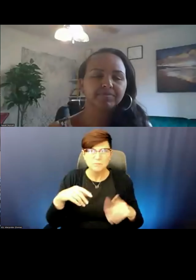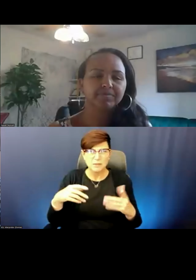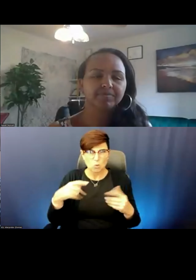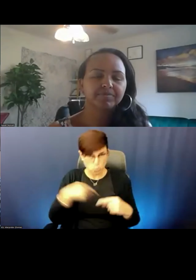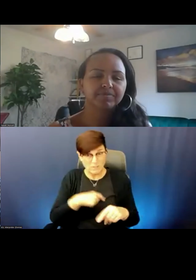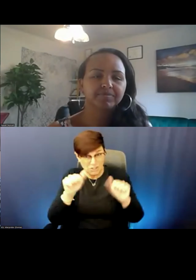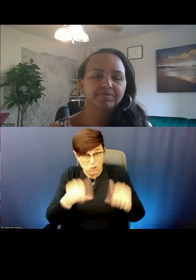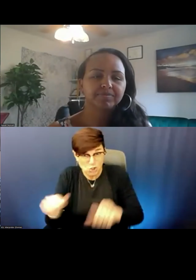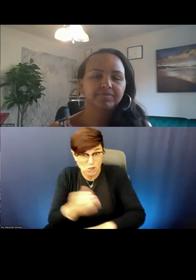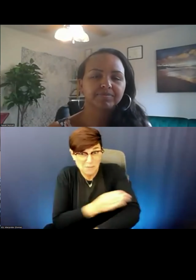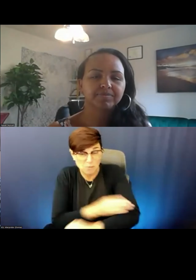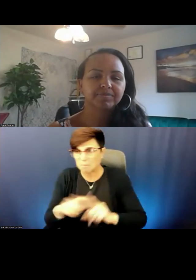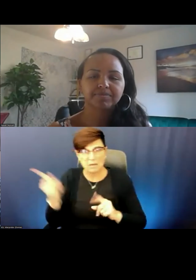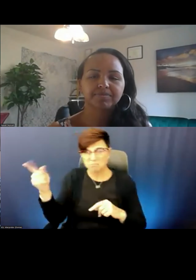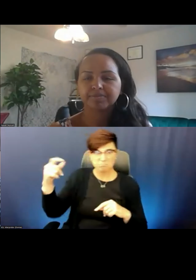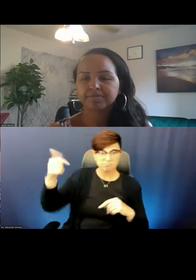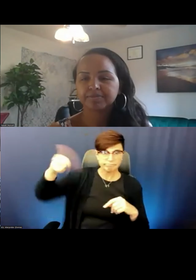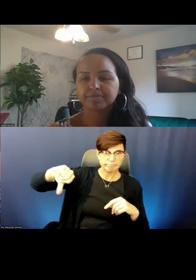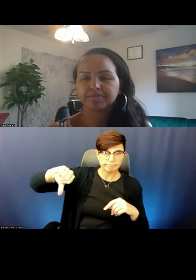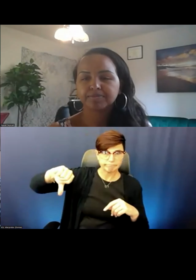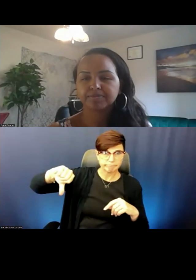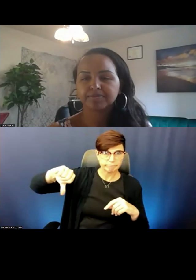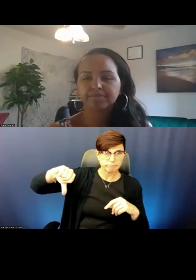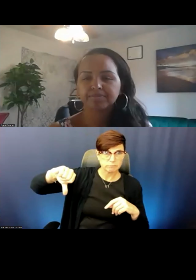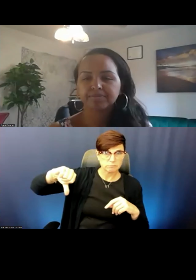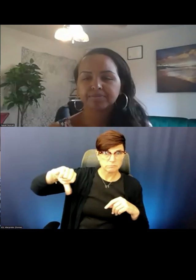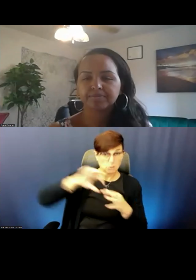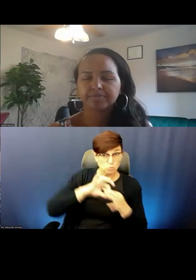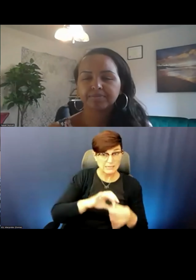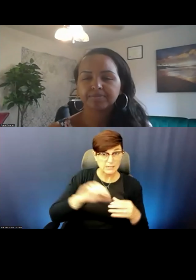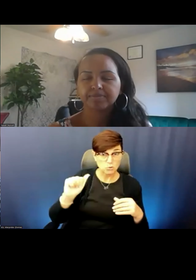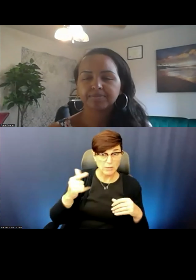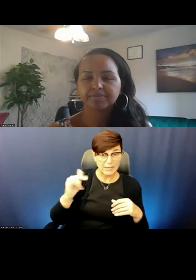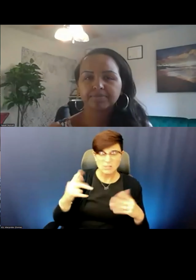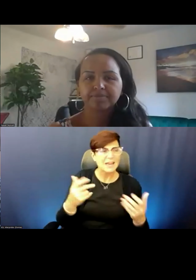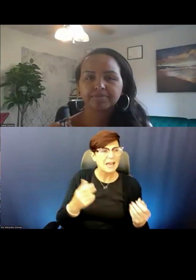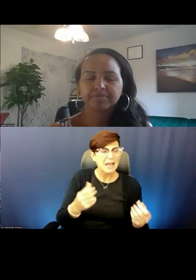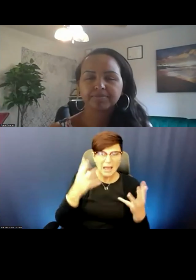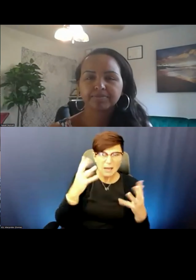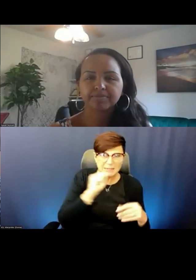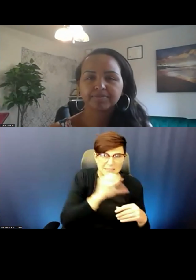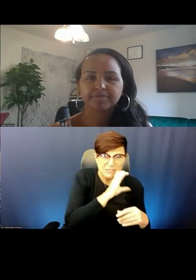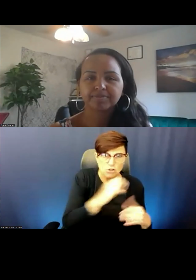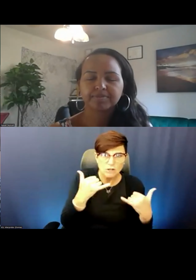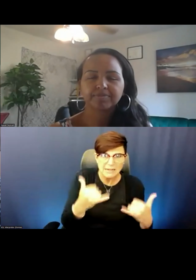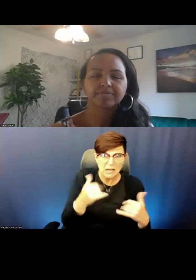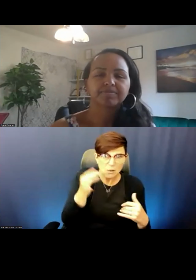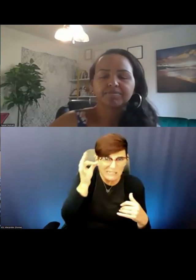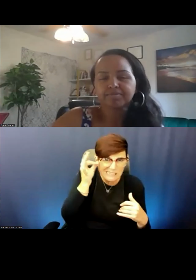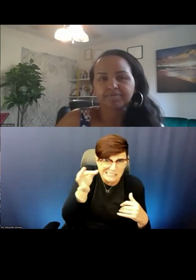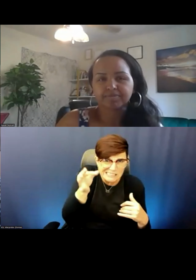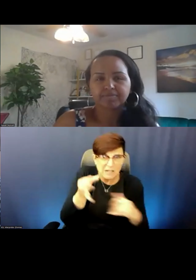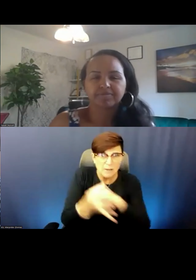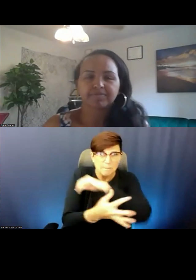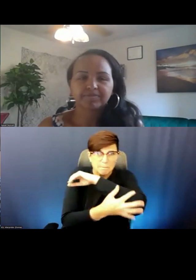And especially considering not only from the aging perspective, how many seniors are either on the fringes of poverty or are experiencing